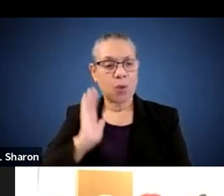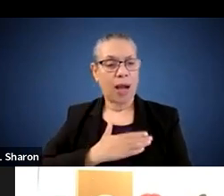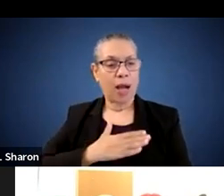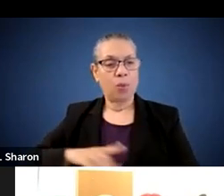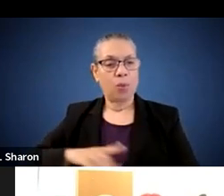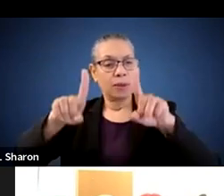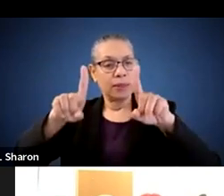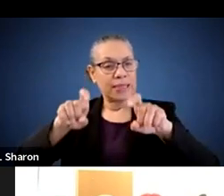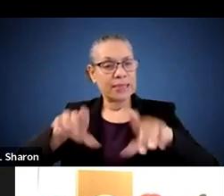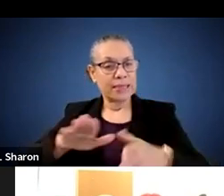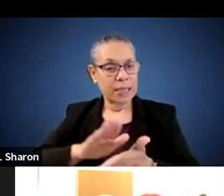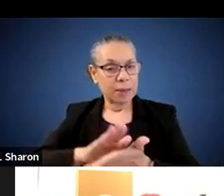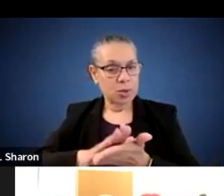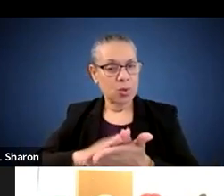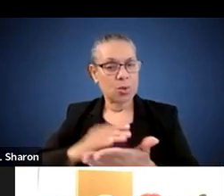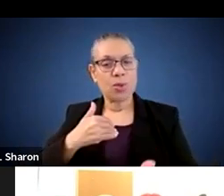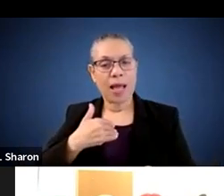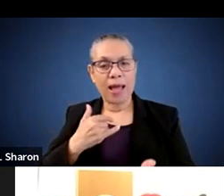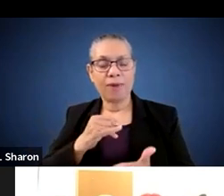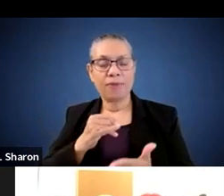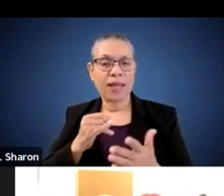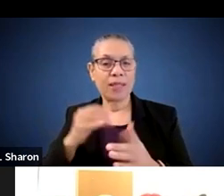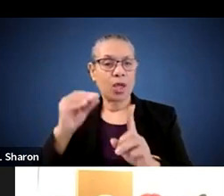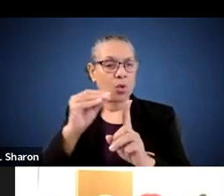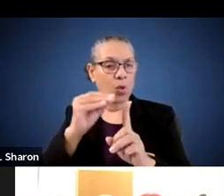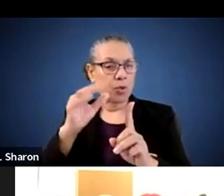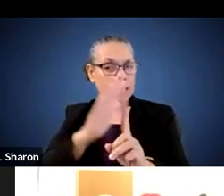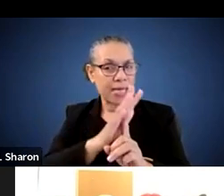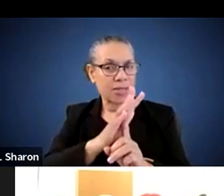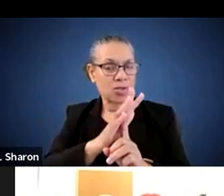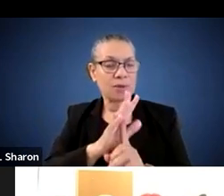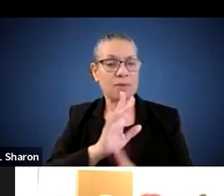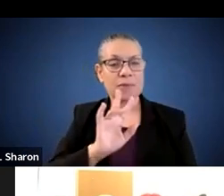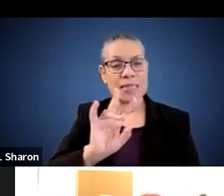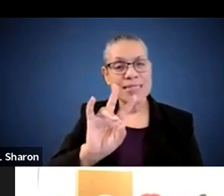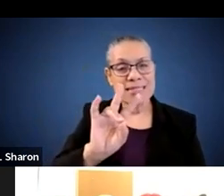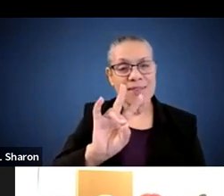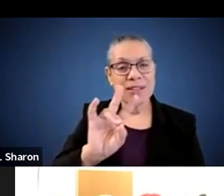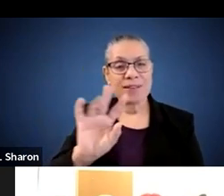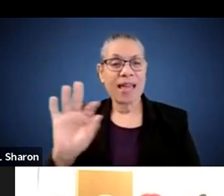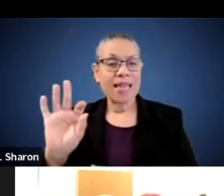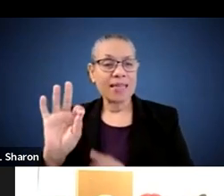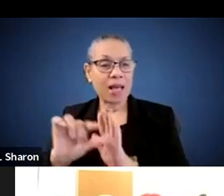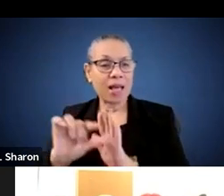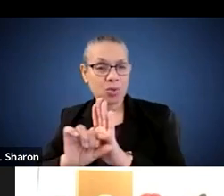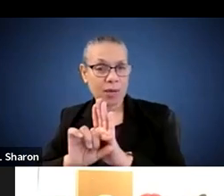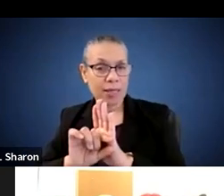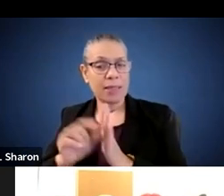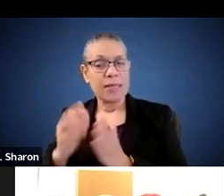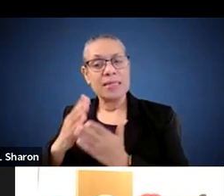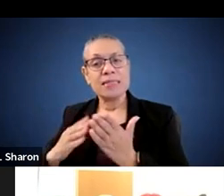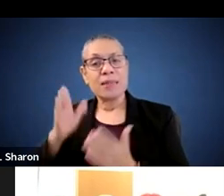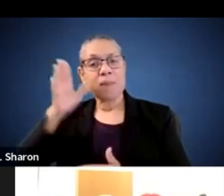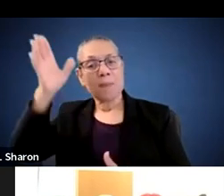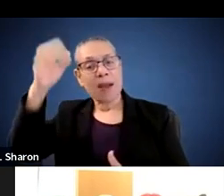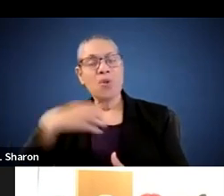have some kind of orientation for students even at the seventh and the ninth grade and I know I've heard from other parents who are wishing